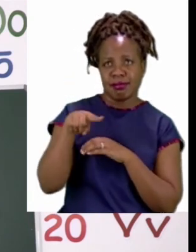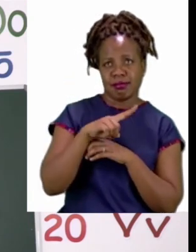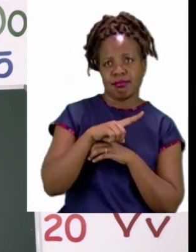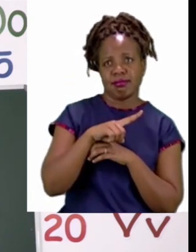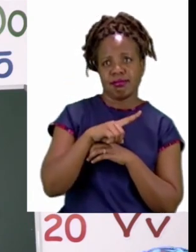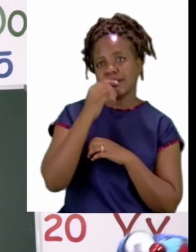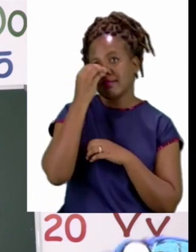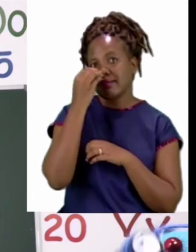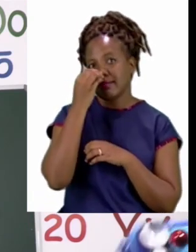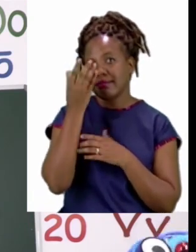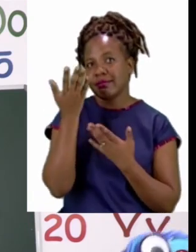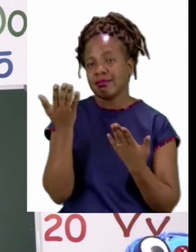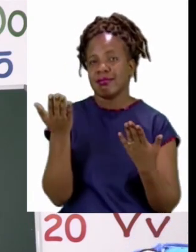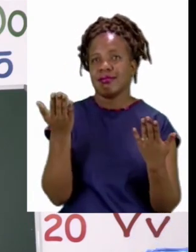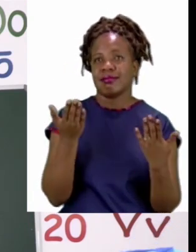Zacky?